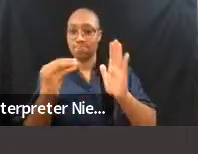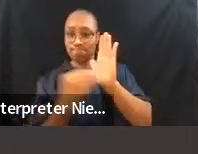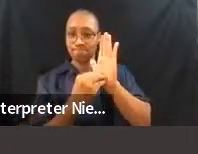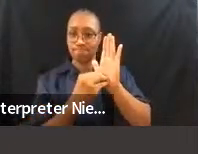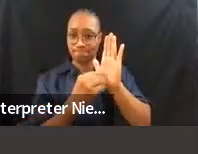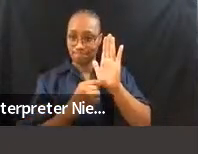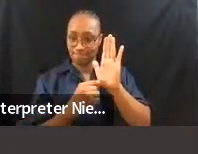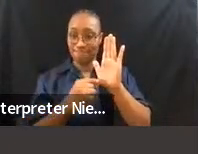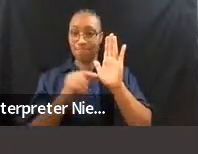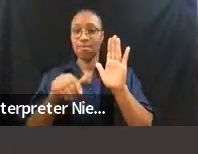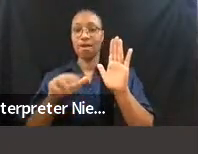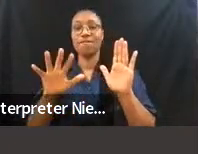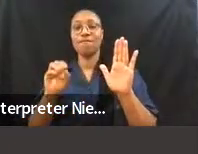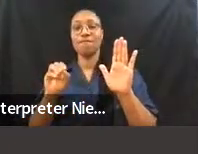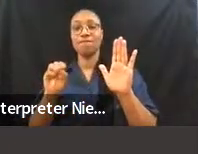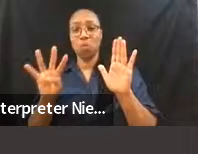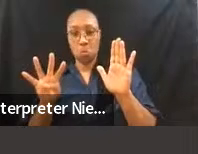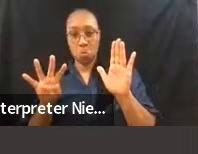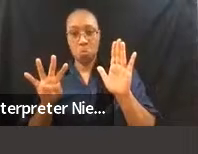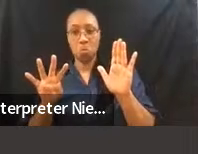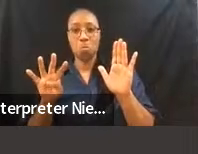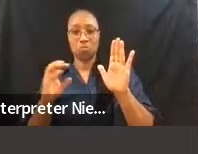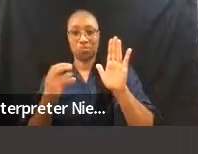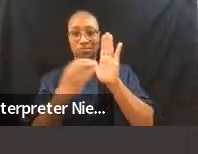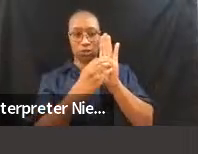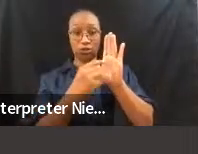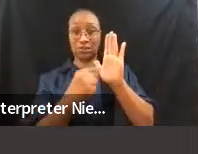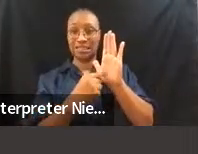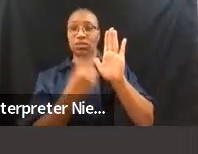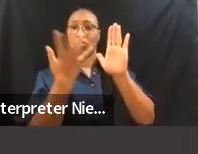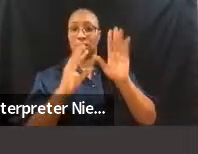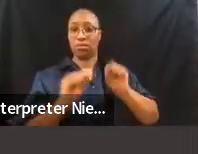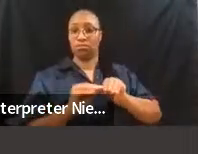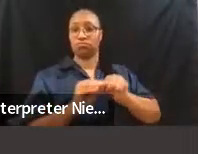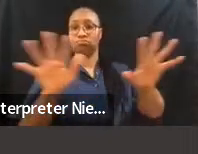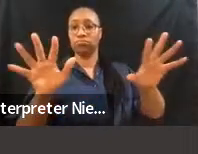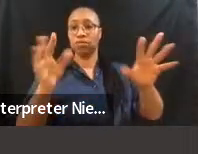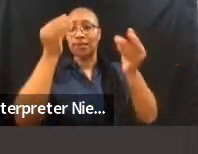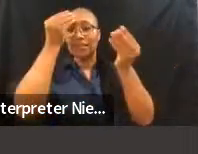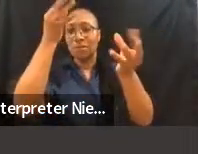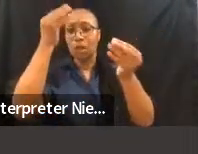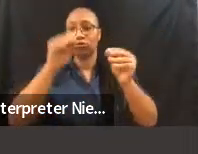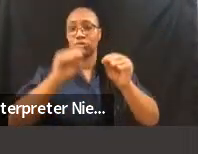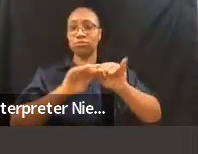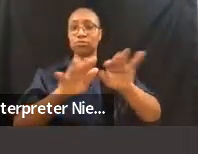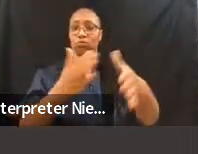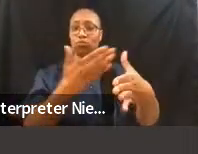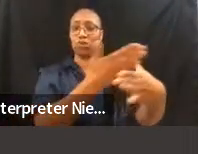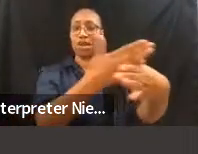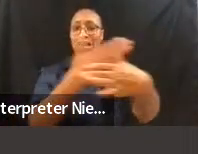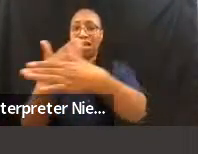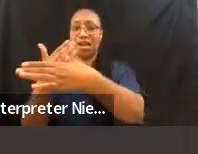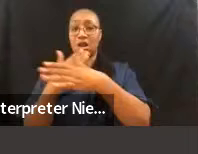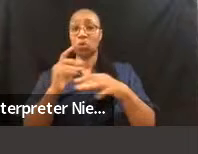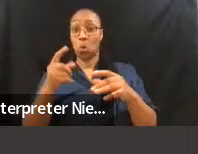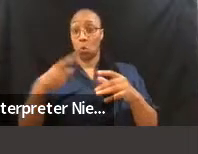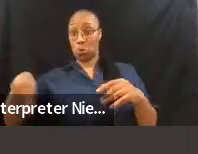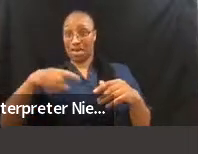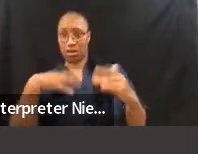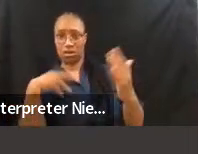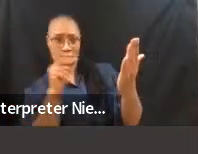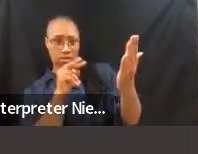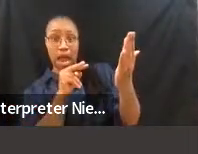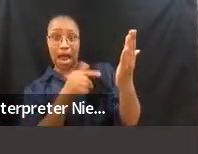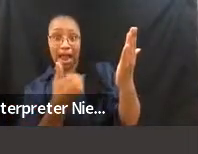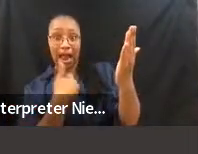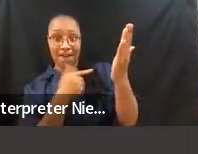for information that includes questions on the MDE standards, and this should be out very soon. We